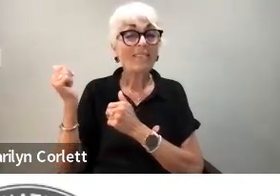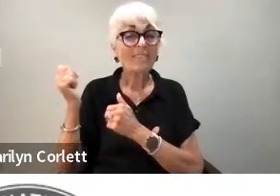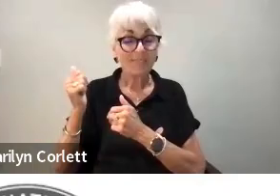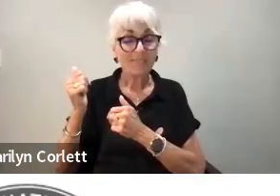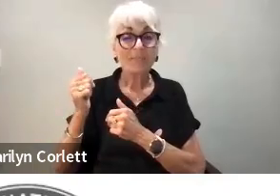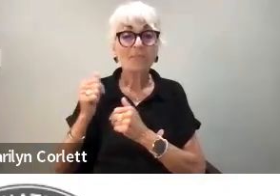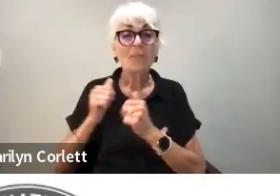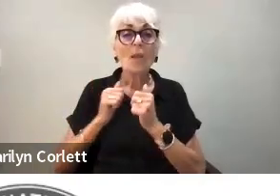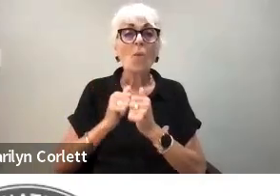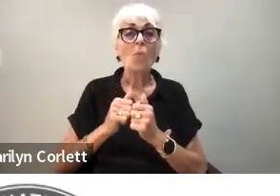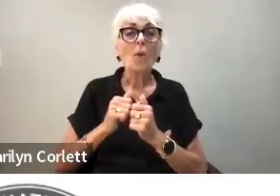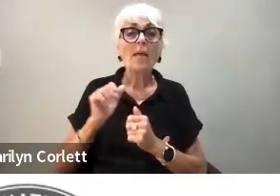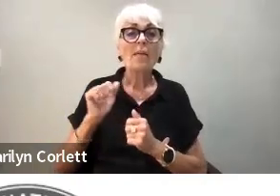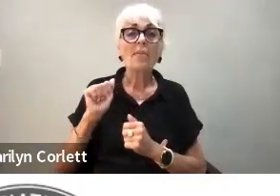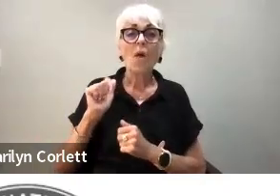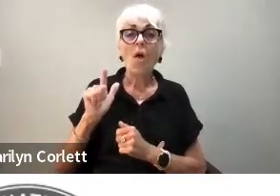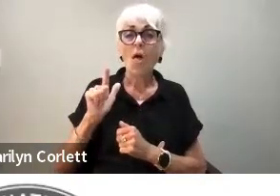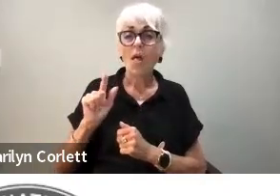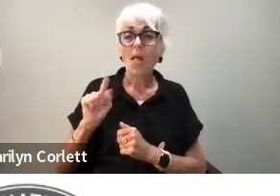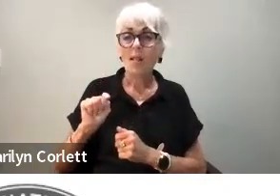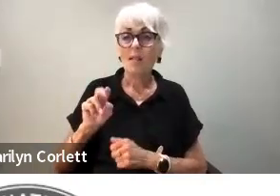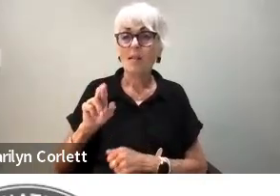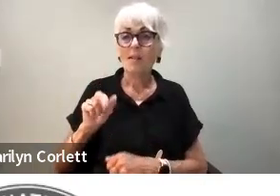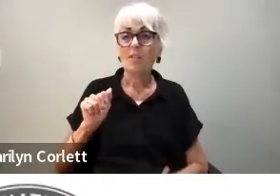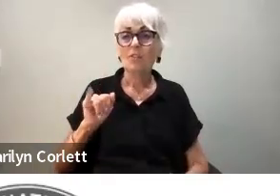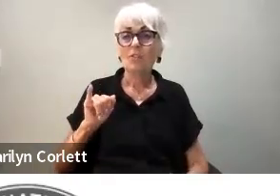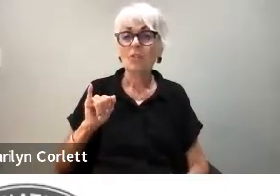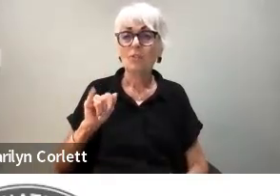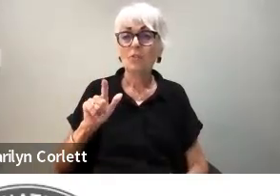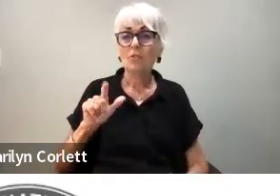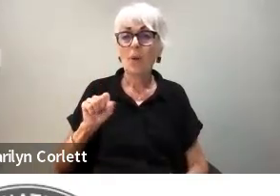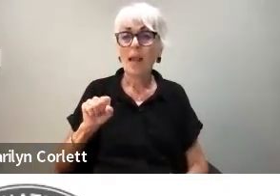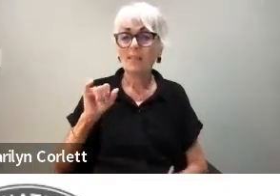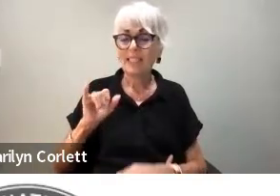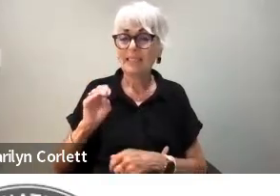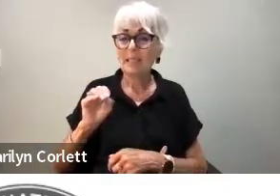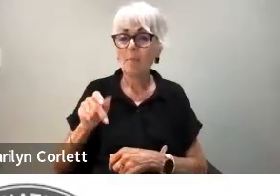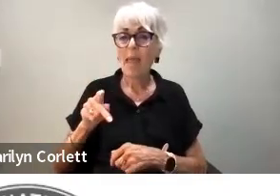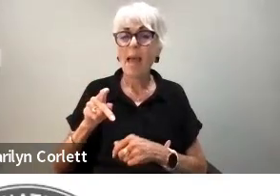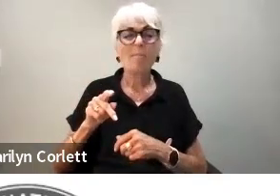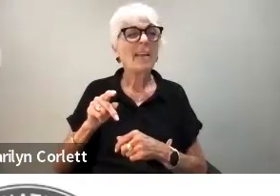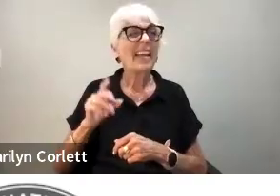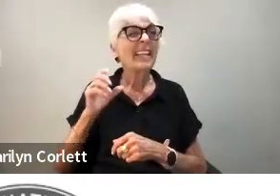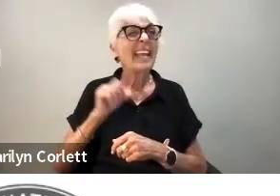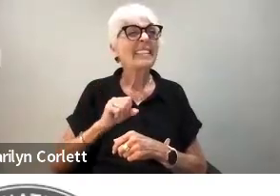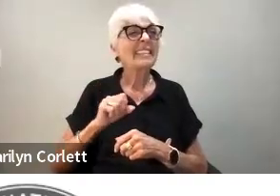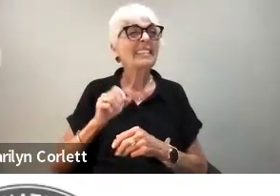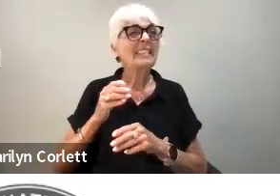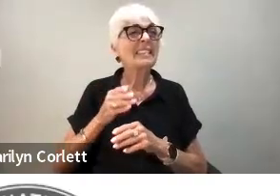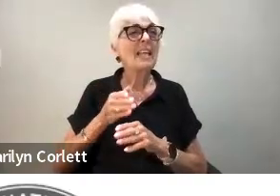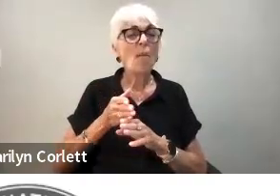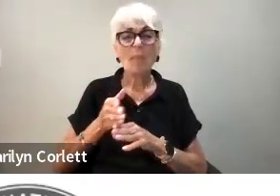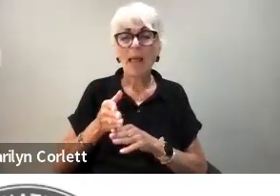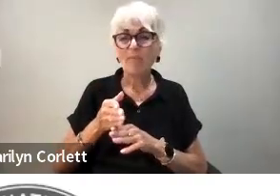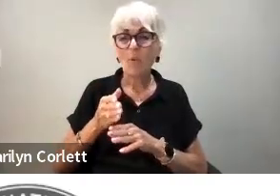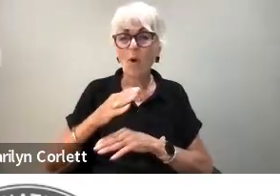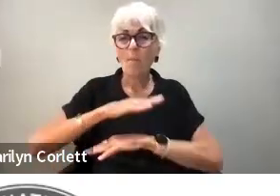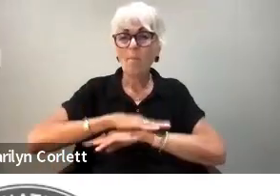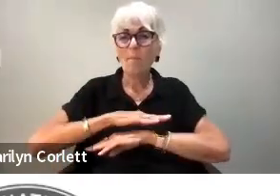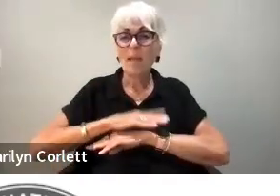All Trails, it is a map of or different, I guess, a platform for different types of